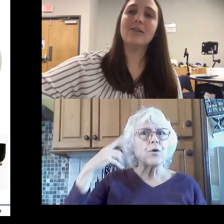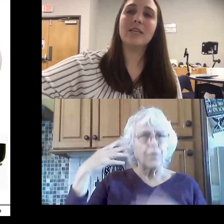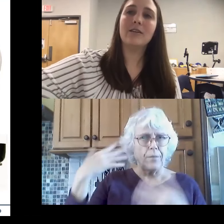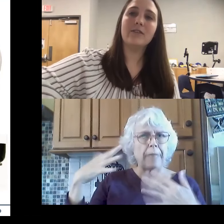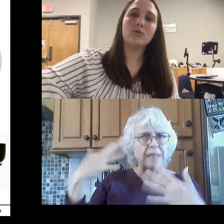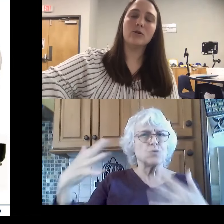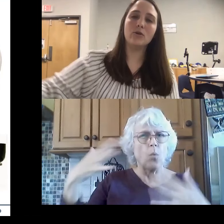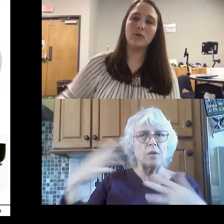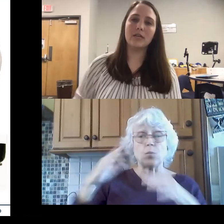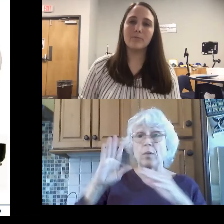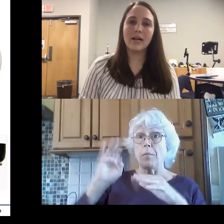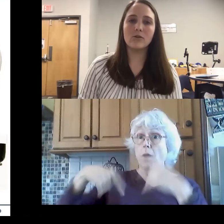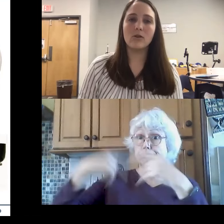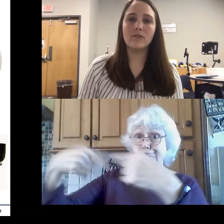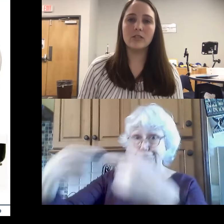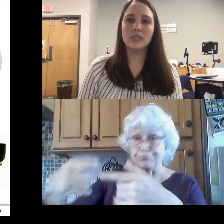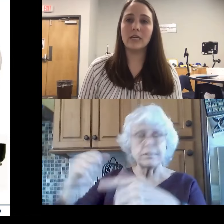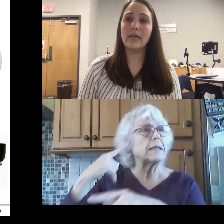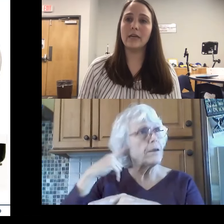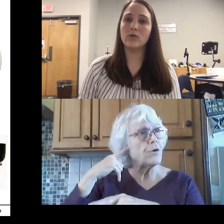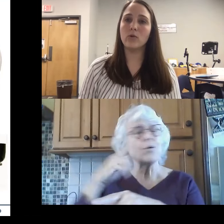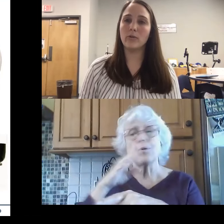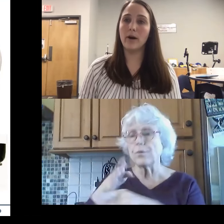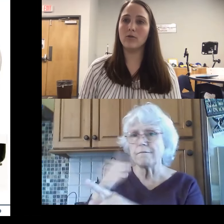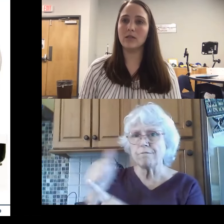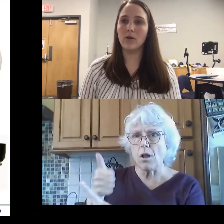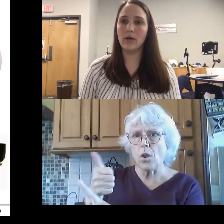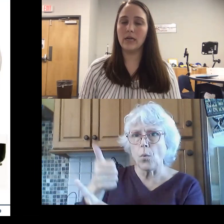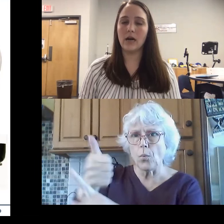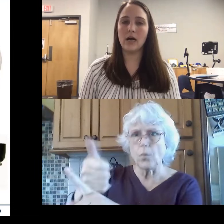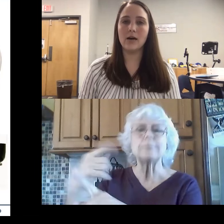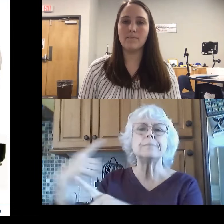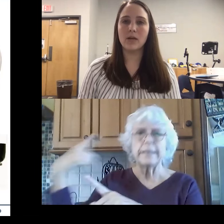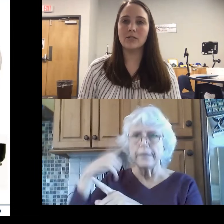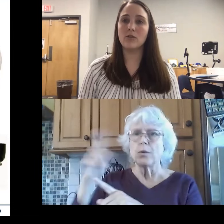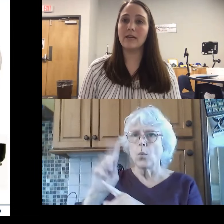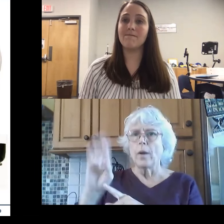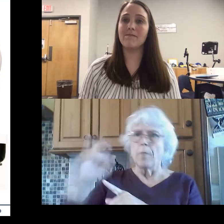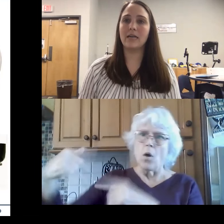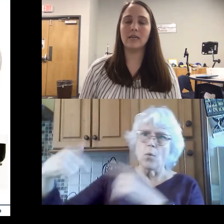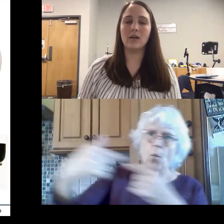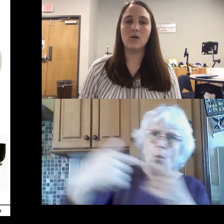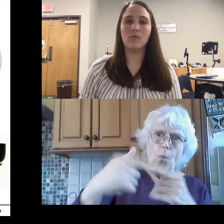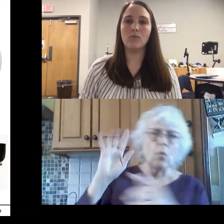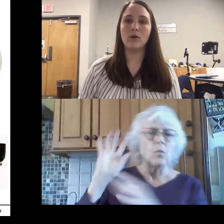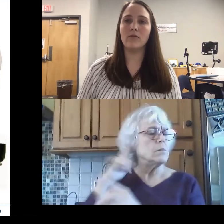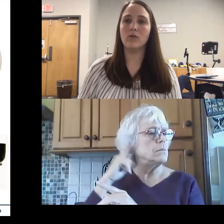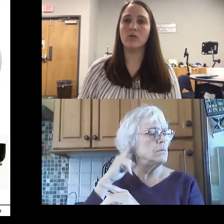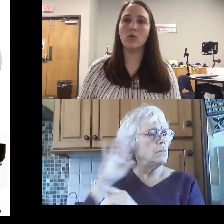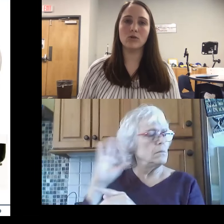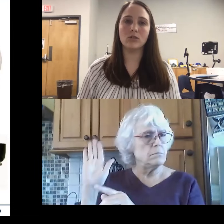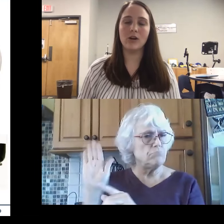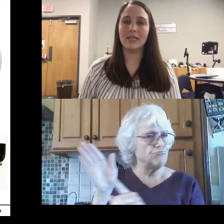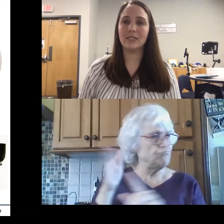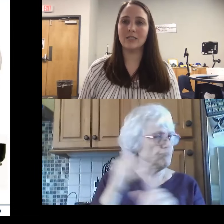allows the individual who is blind or low vision to hear where the ball is going. Um, so they can find it on whatever